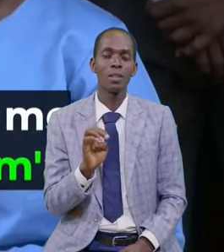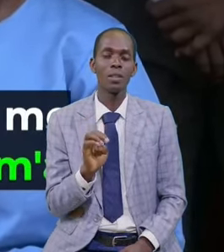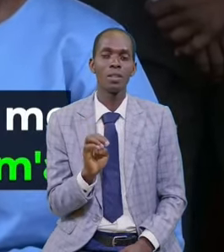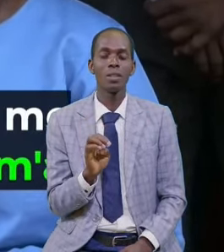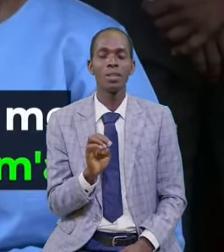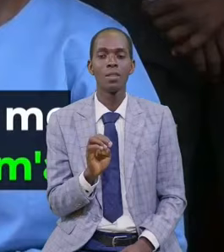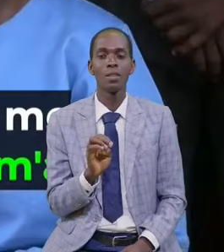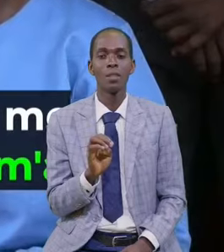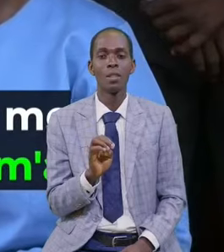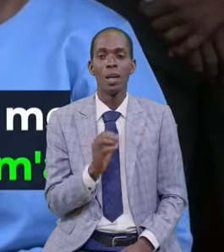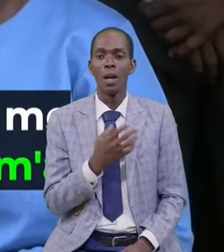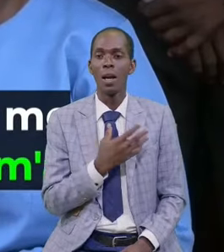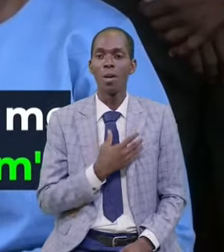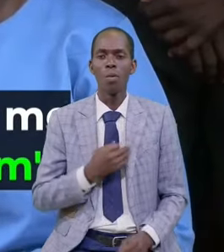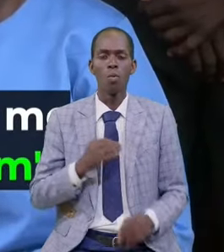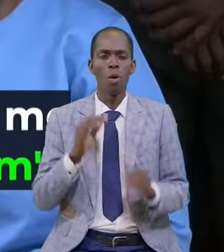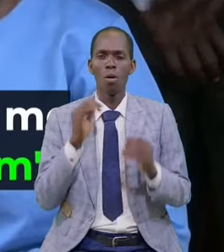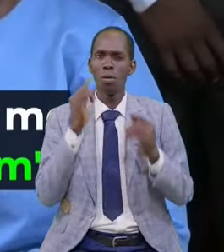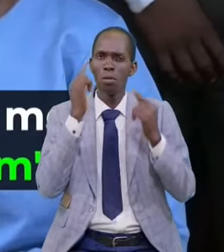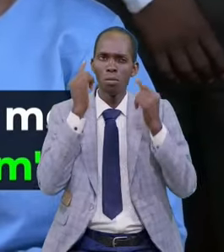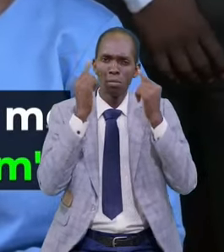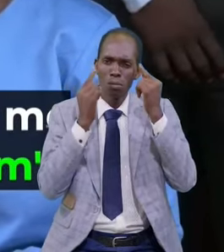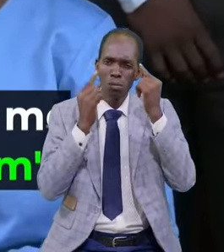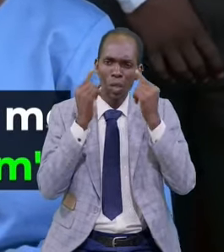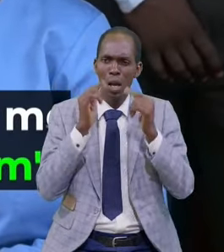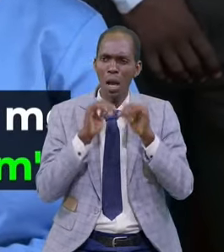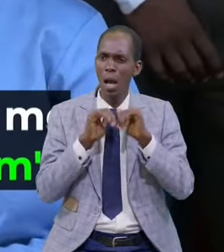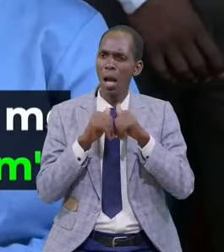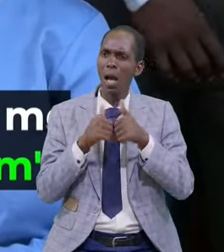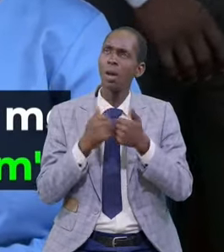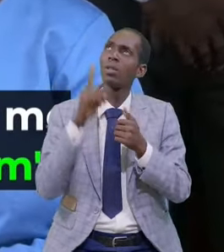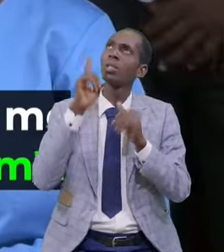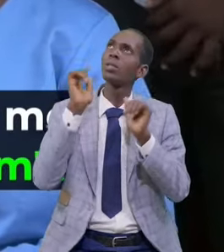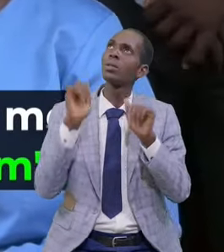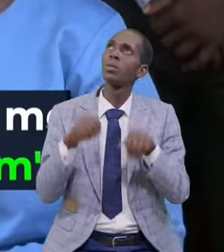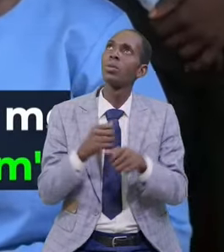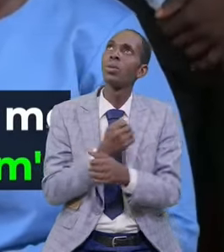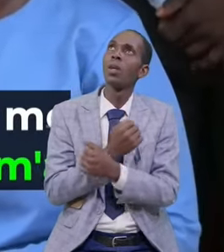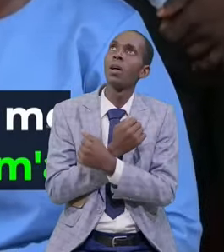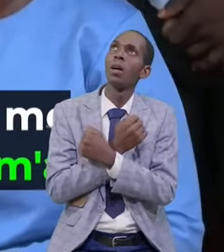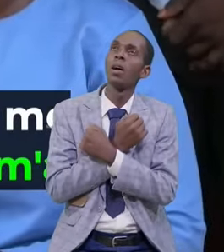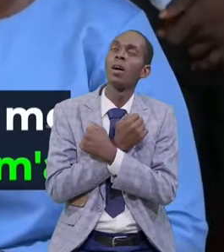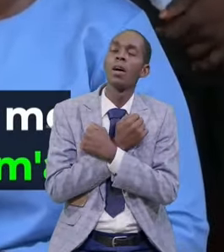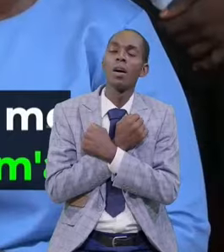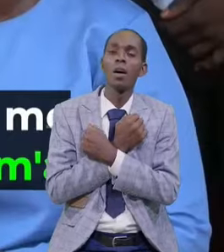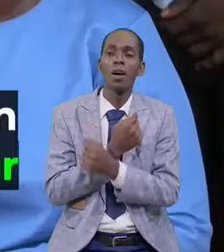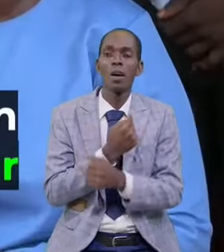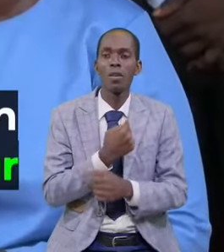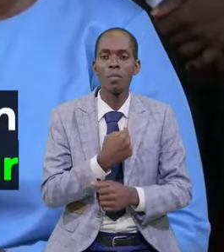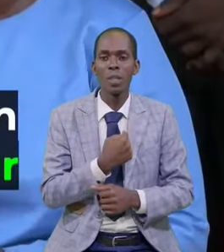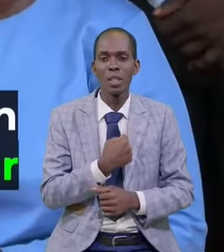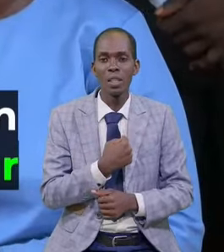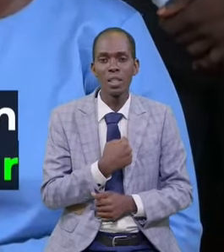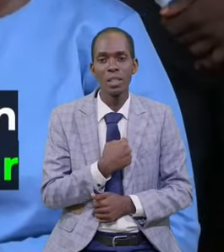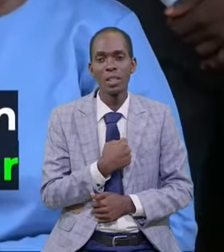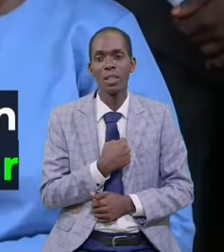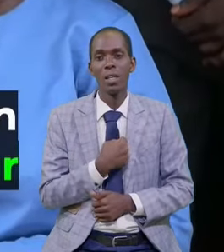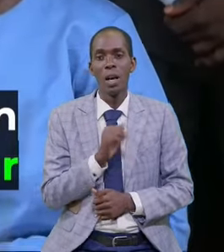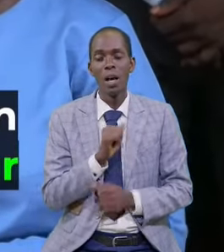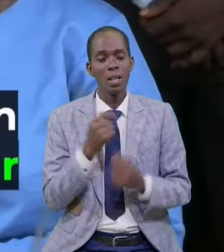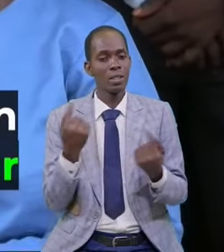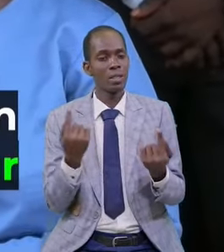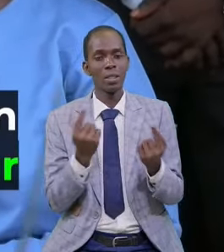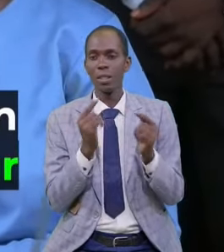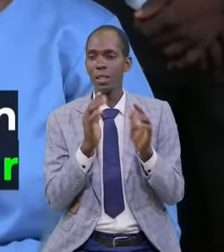naring and one know how he could love me a